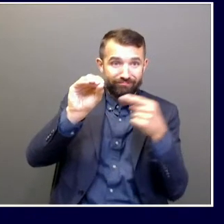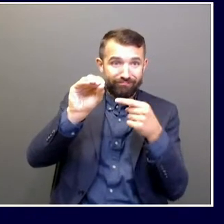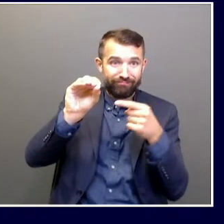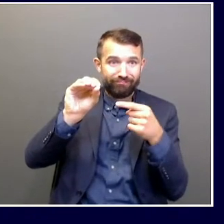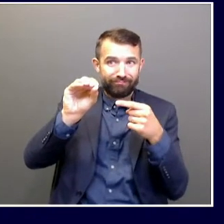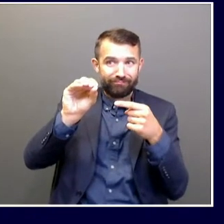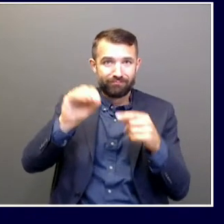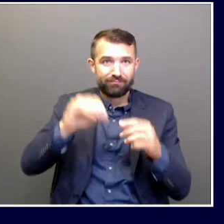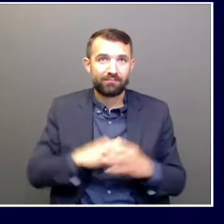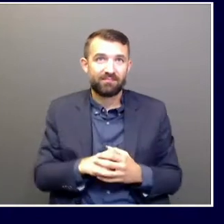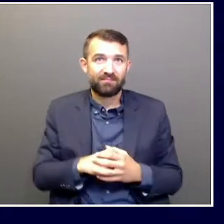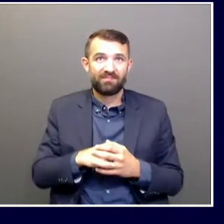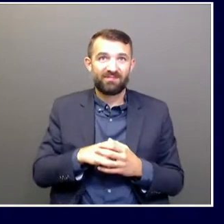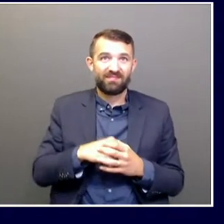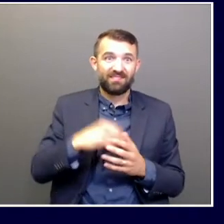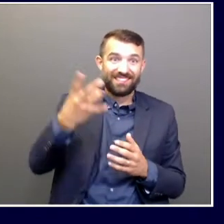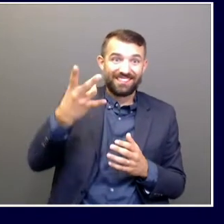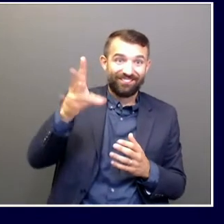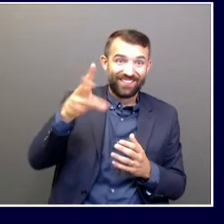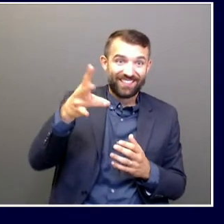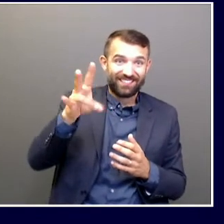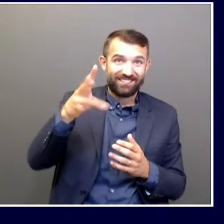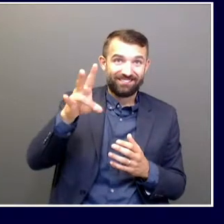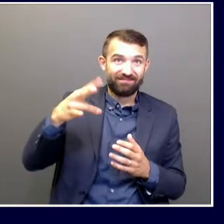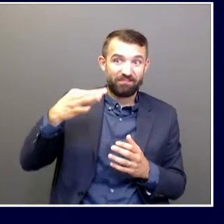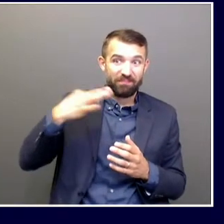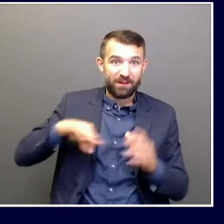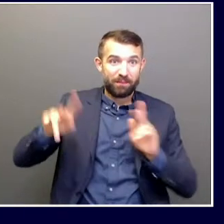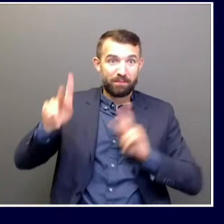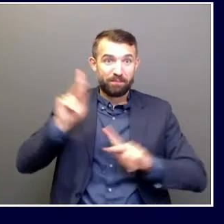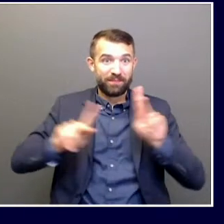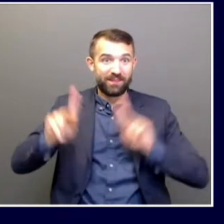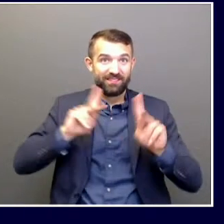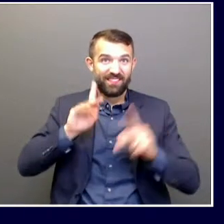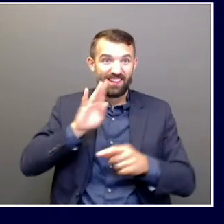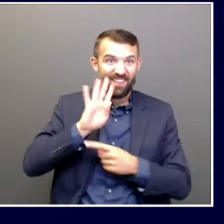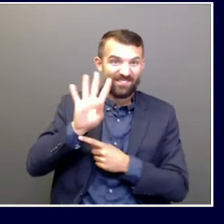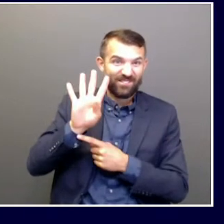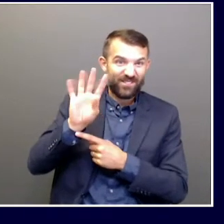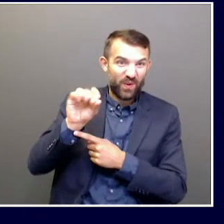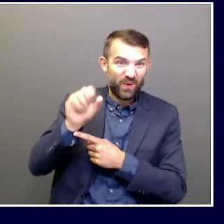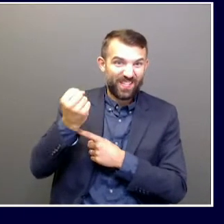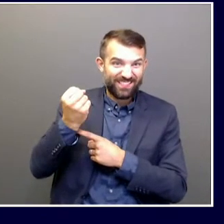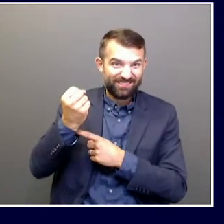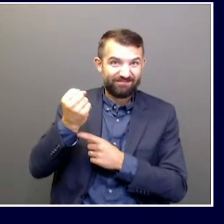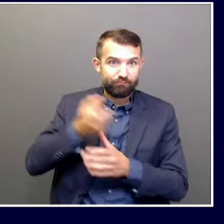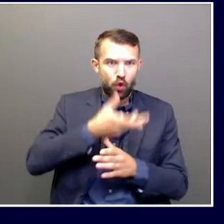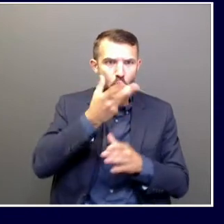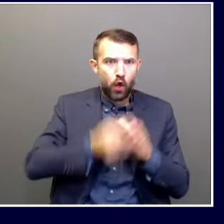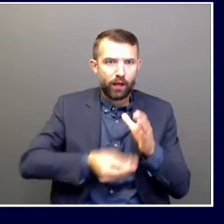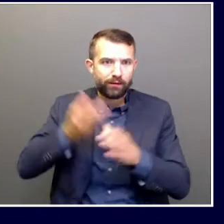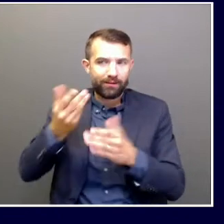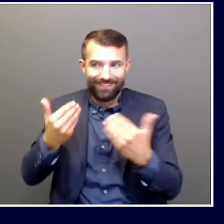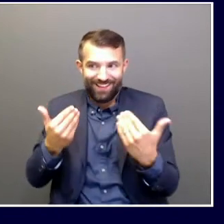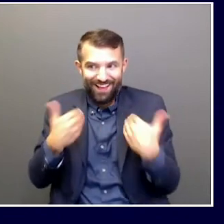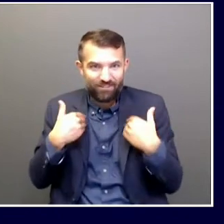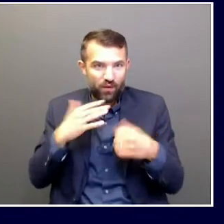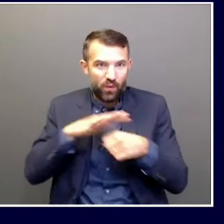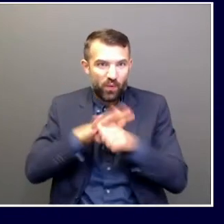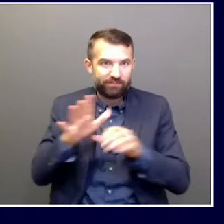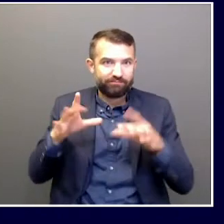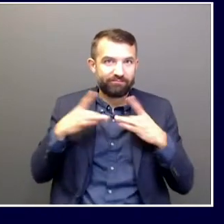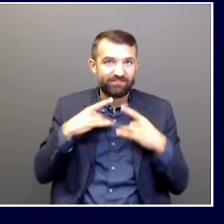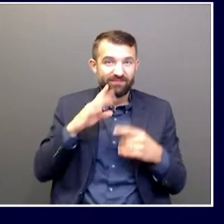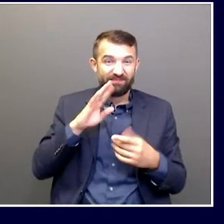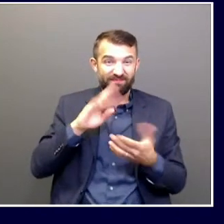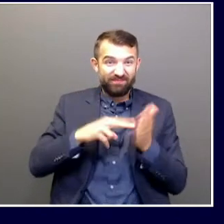40s who have died with the virus. Well, that may seem like a low number, but if you're 40, 41, it could happen to